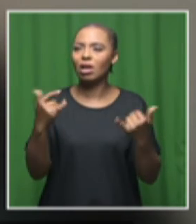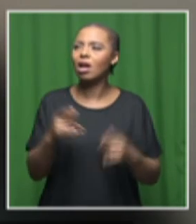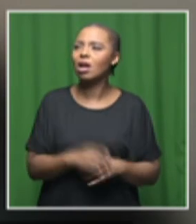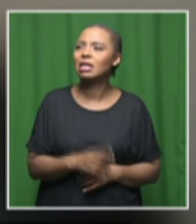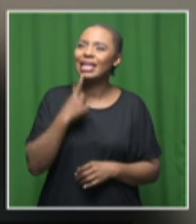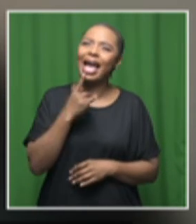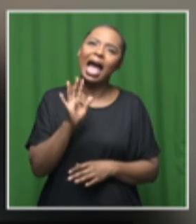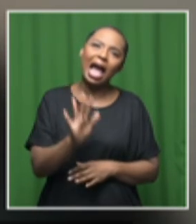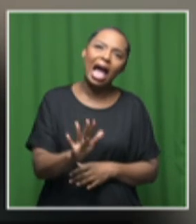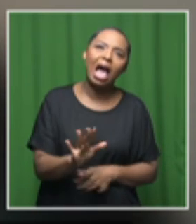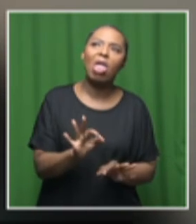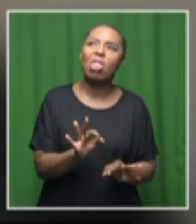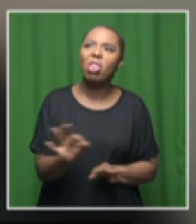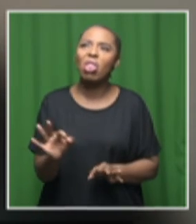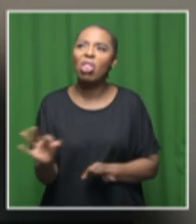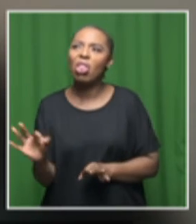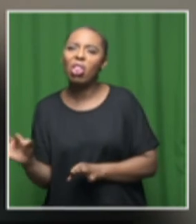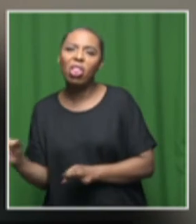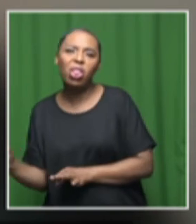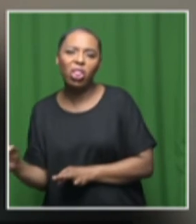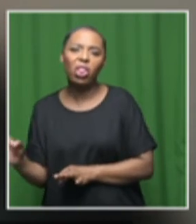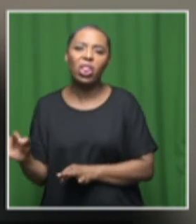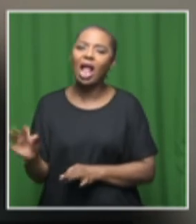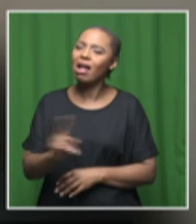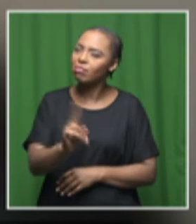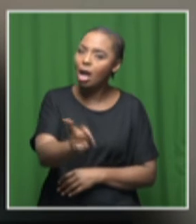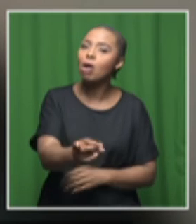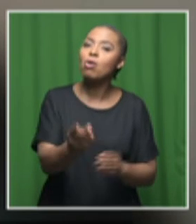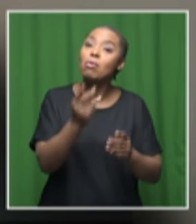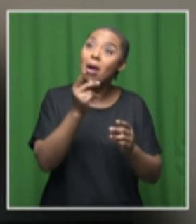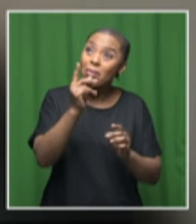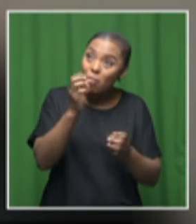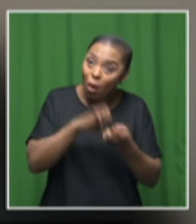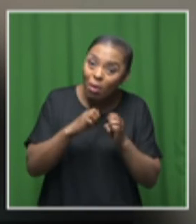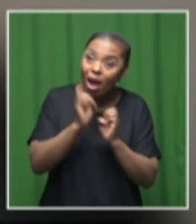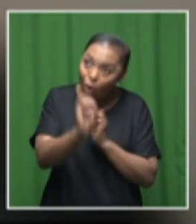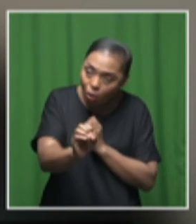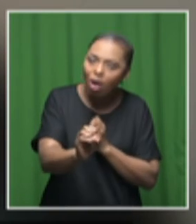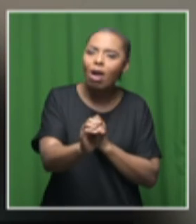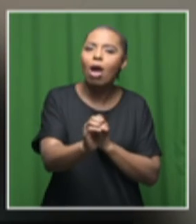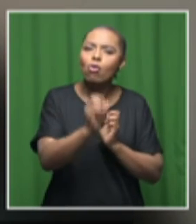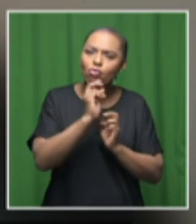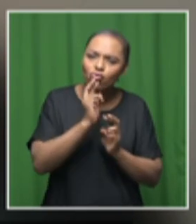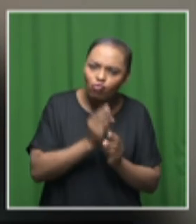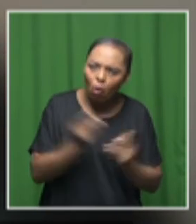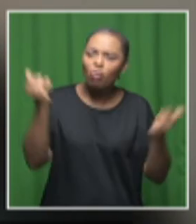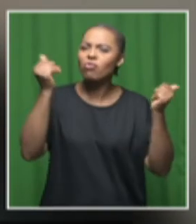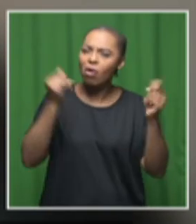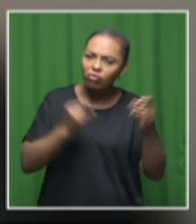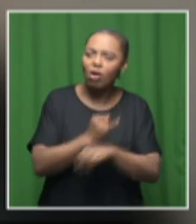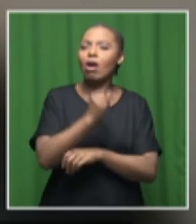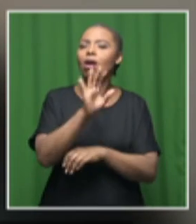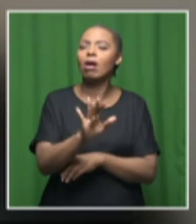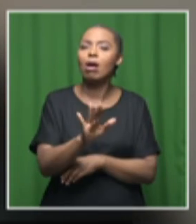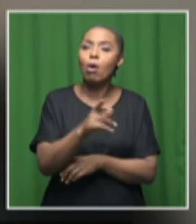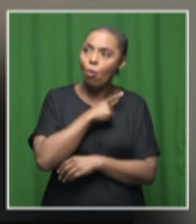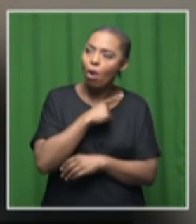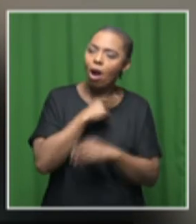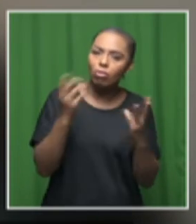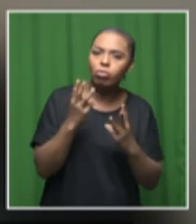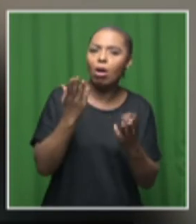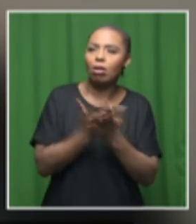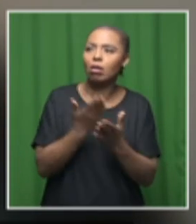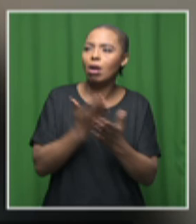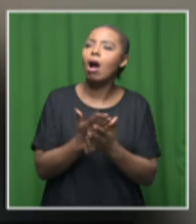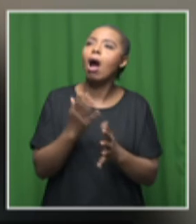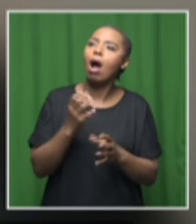on festering wounds and actually just address the main issues at hand, the main problems, so that people can actually